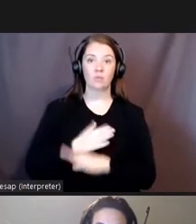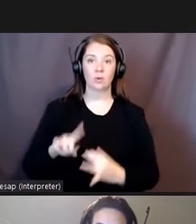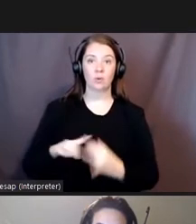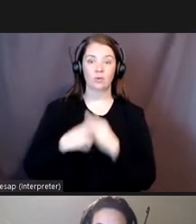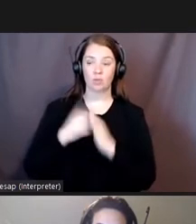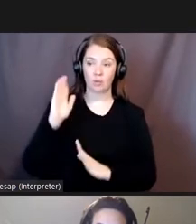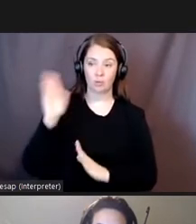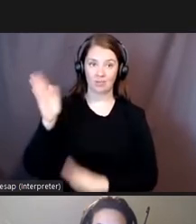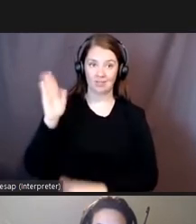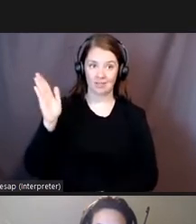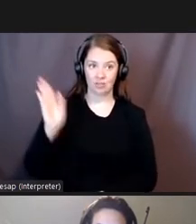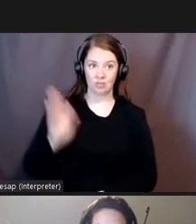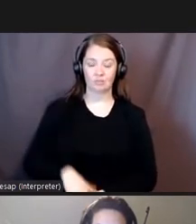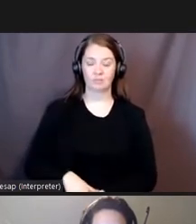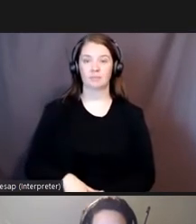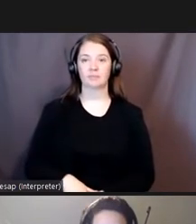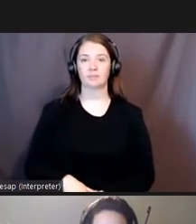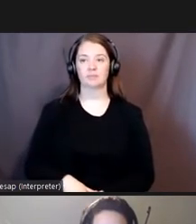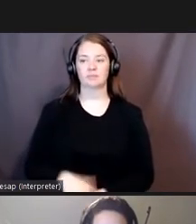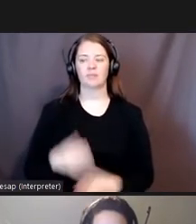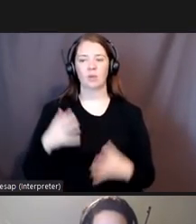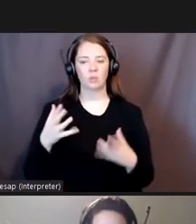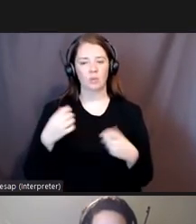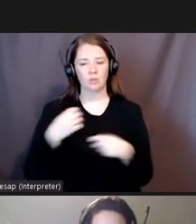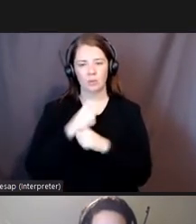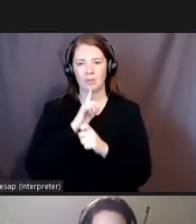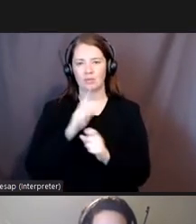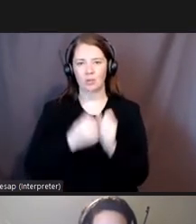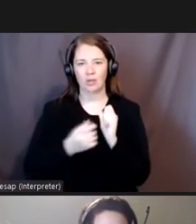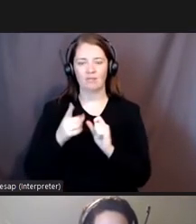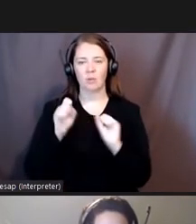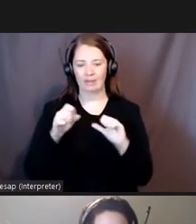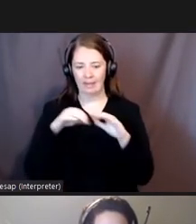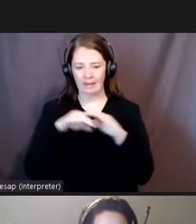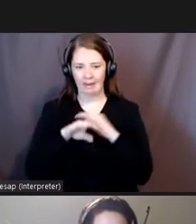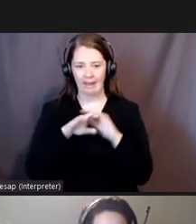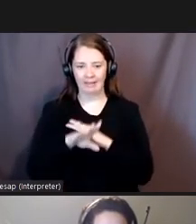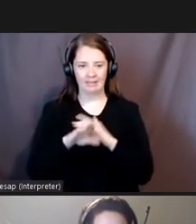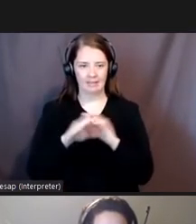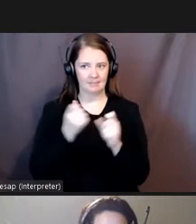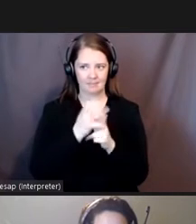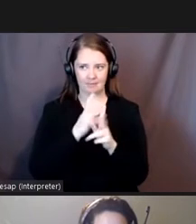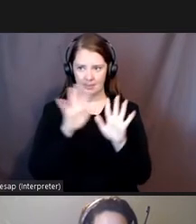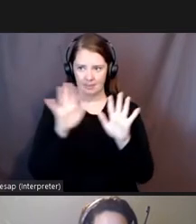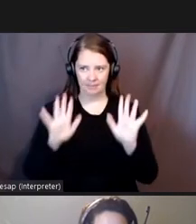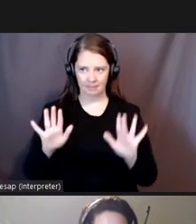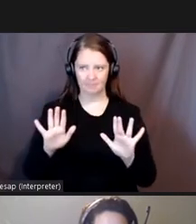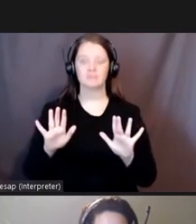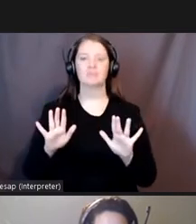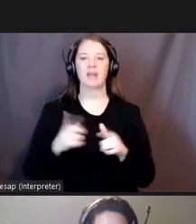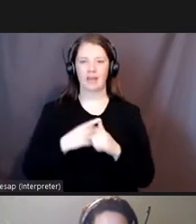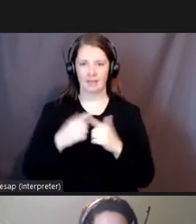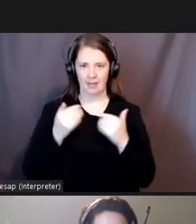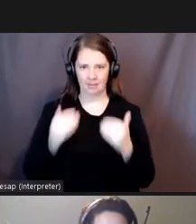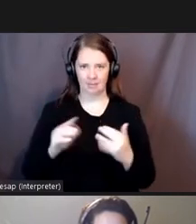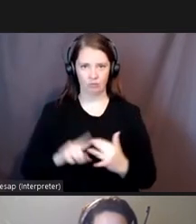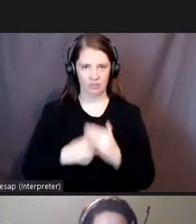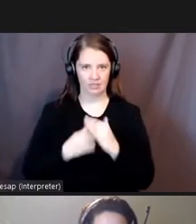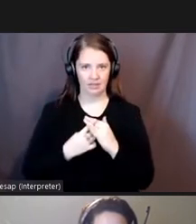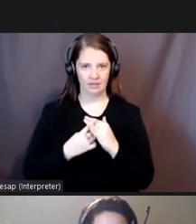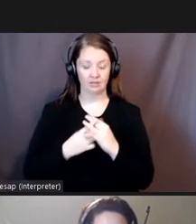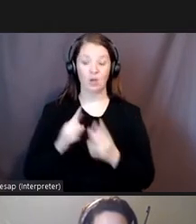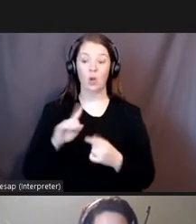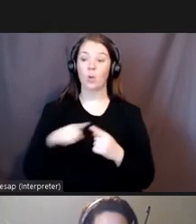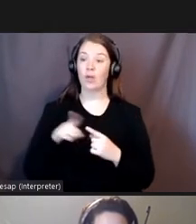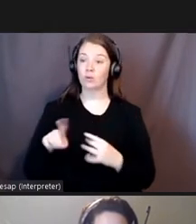those presenters, just to ensure that everyone has access before you proceed. And then when you begin, please, please